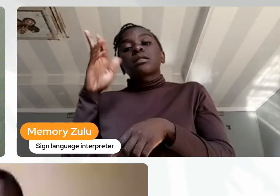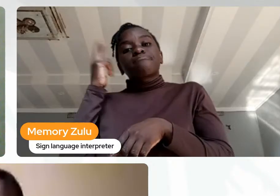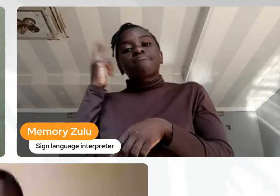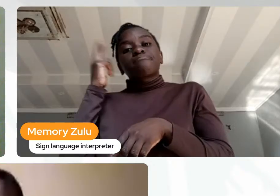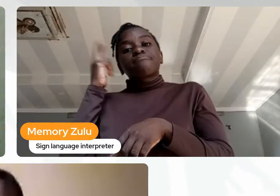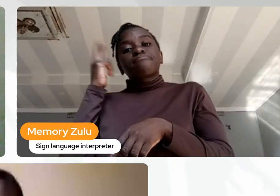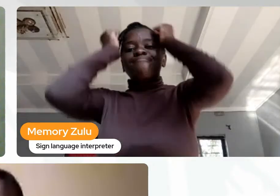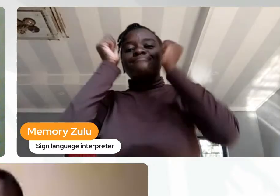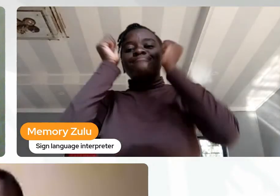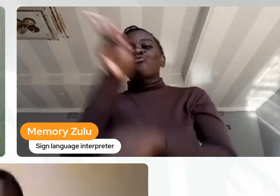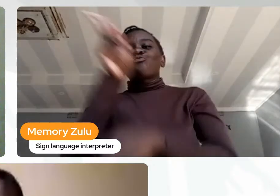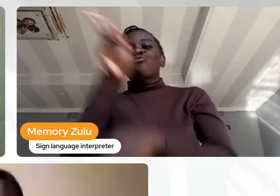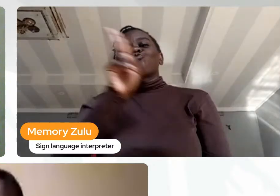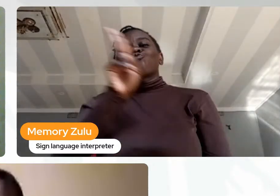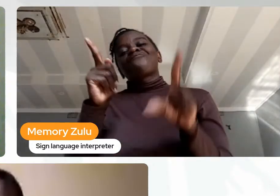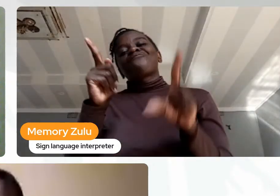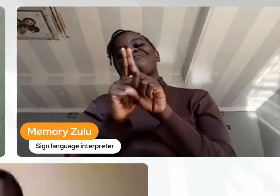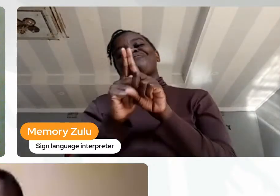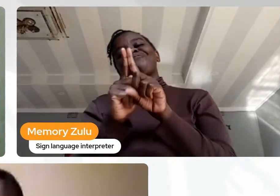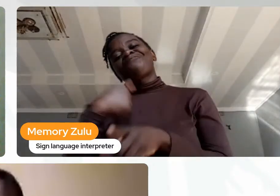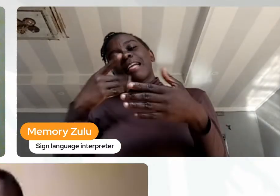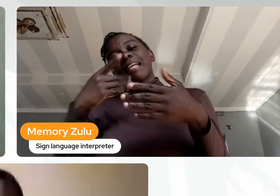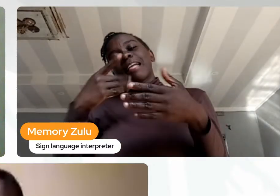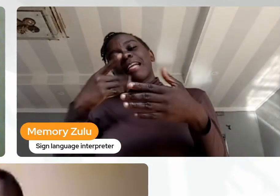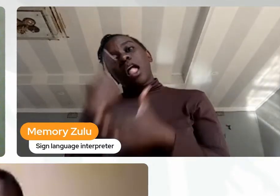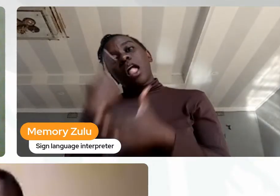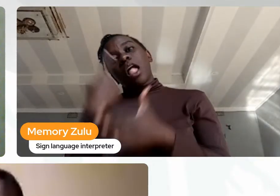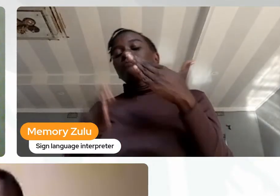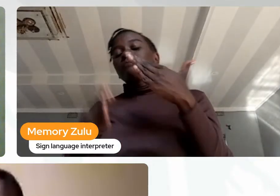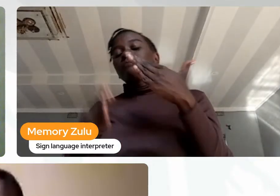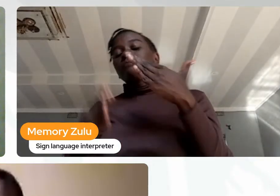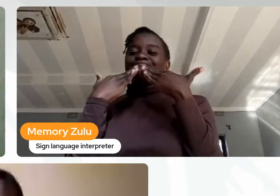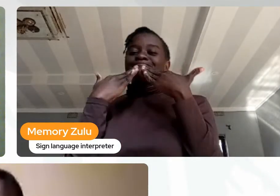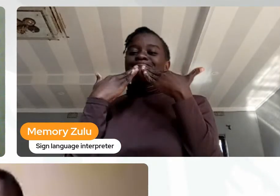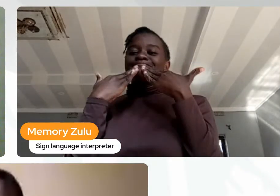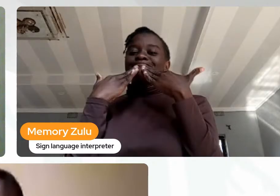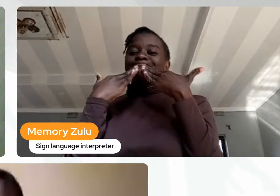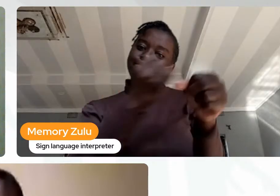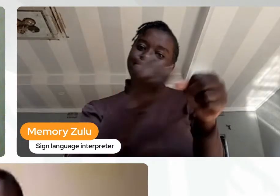looking forward for many other involvement in